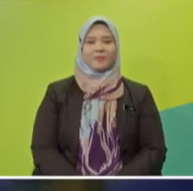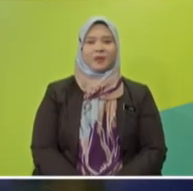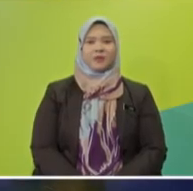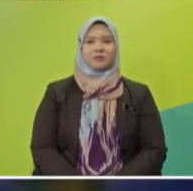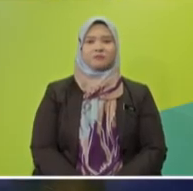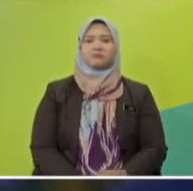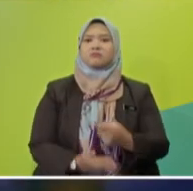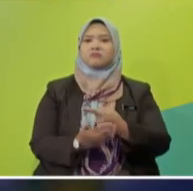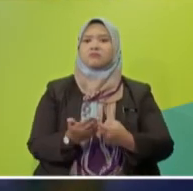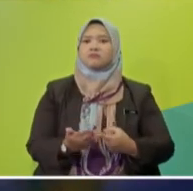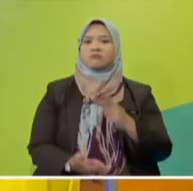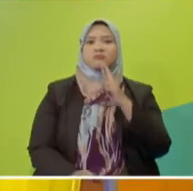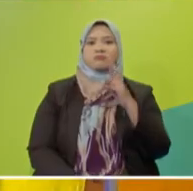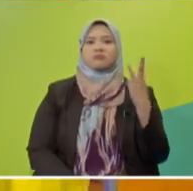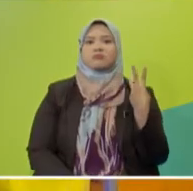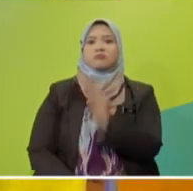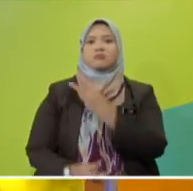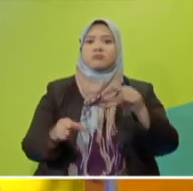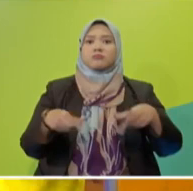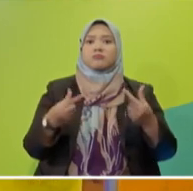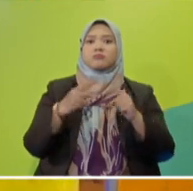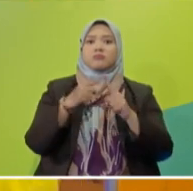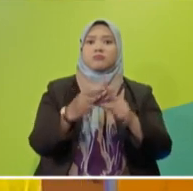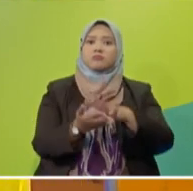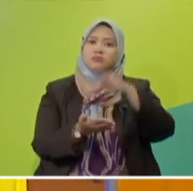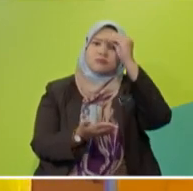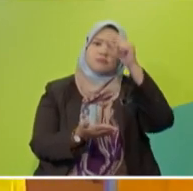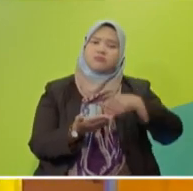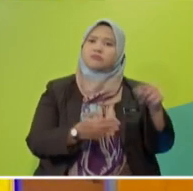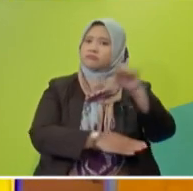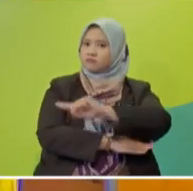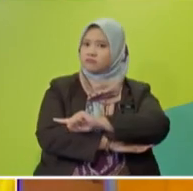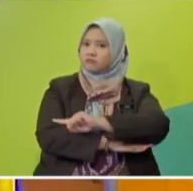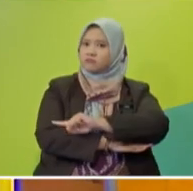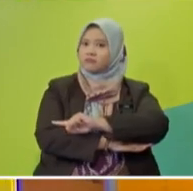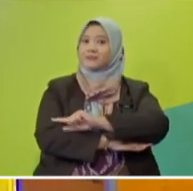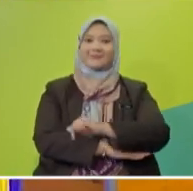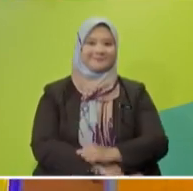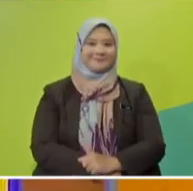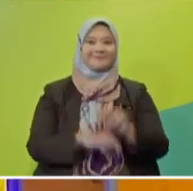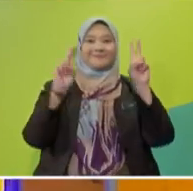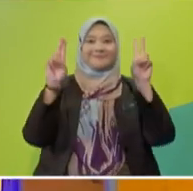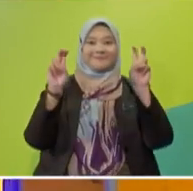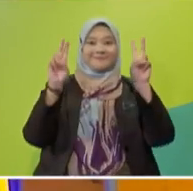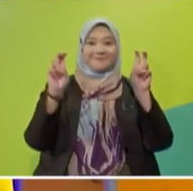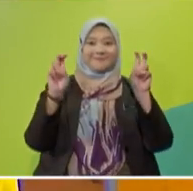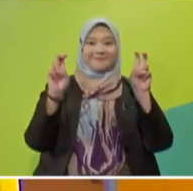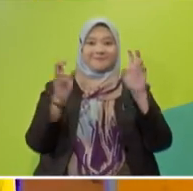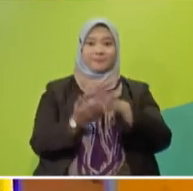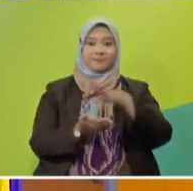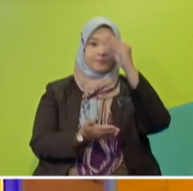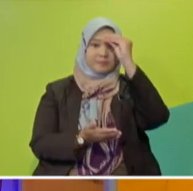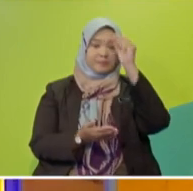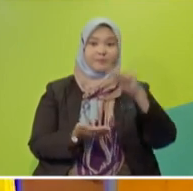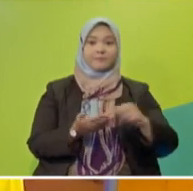today? Okay, let's see. Okay, we will be learning about pet show. Pet show, yes. Wow. Okay, let me start